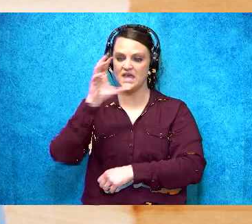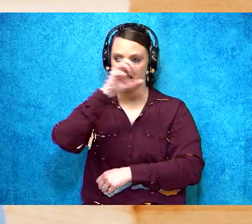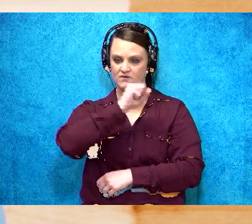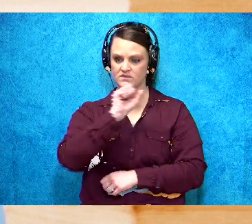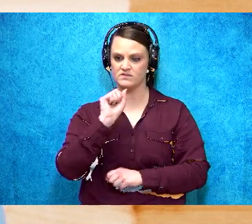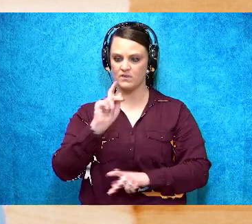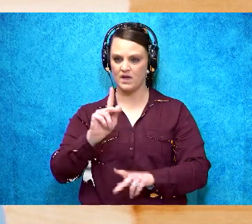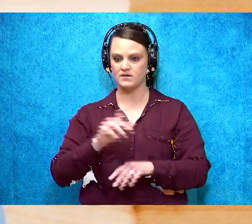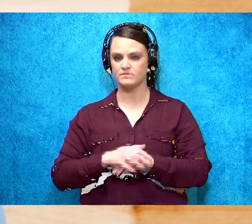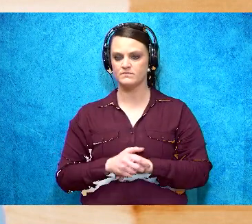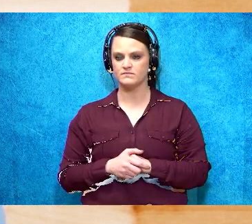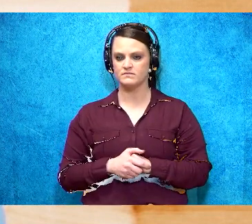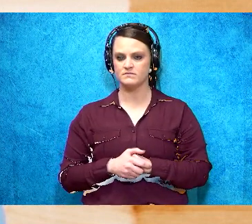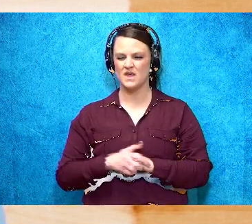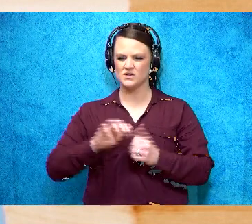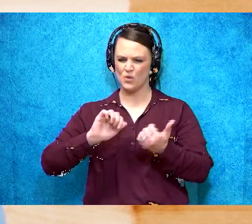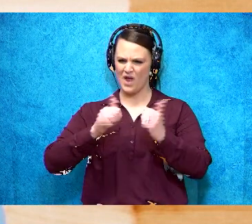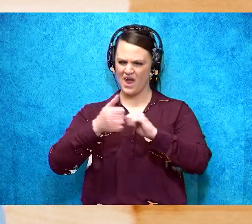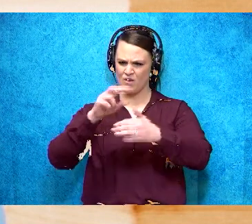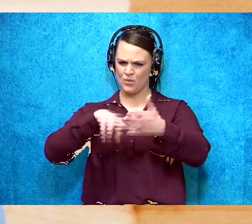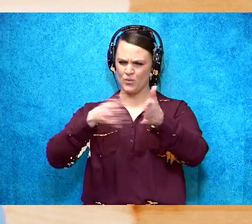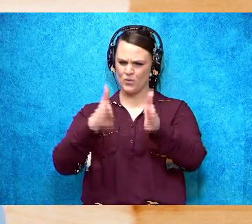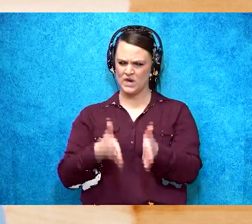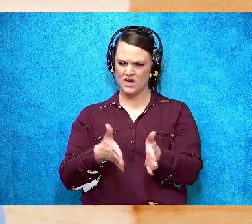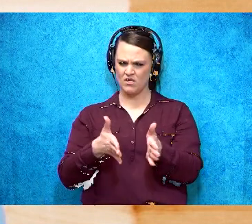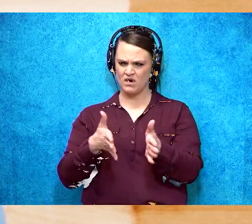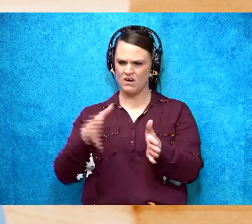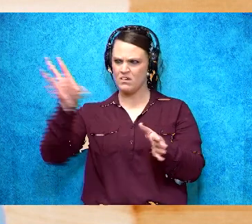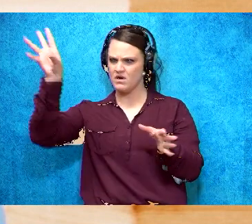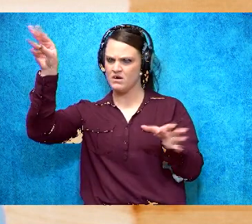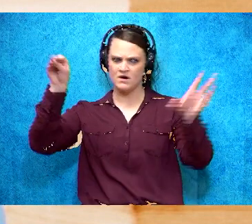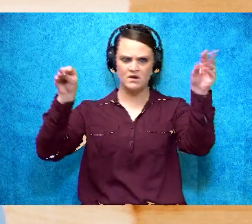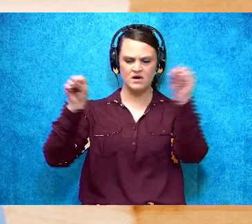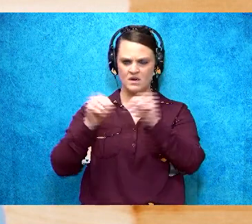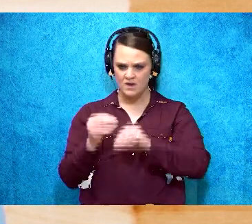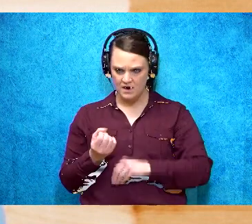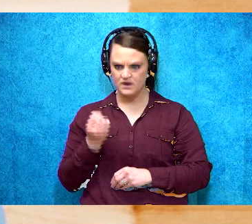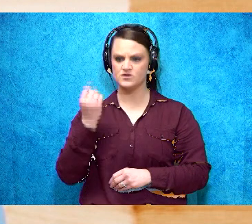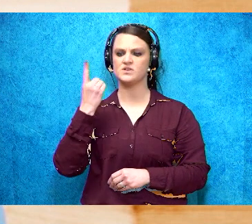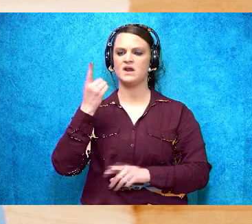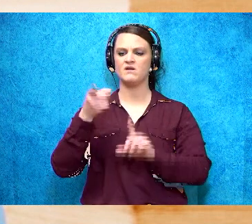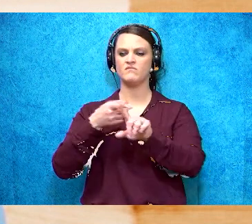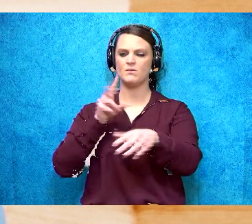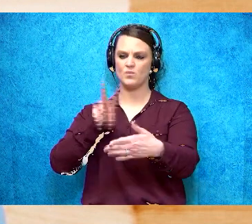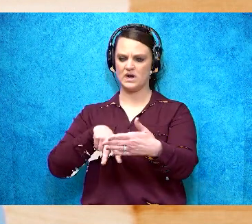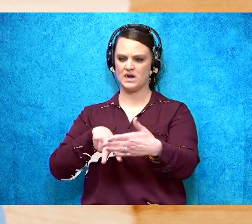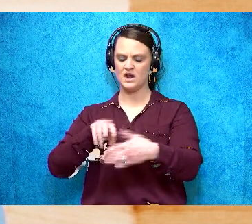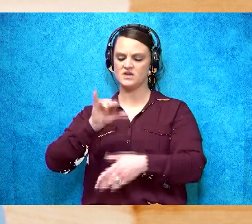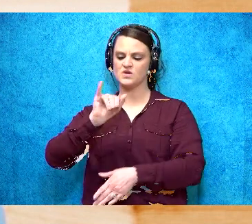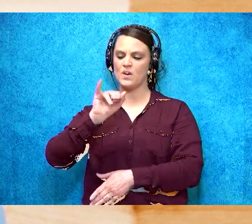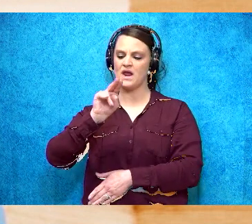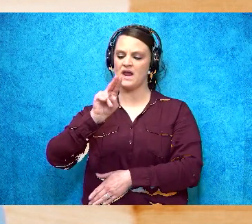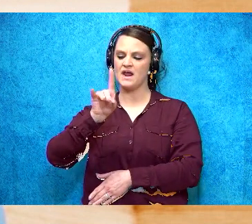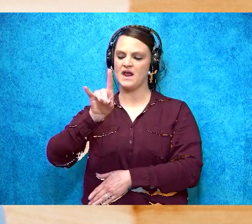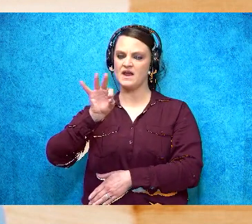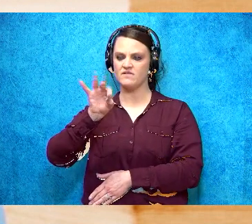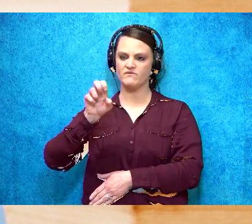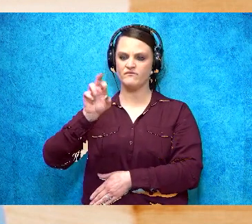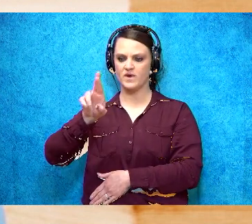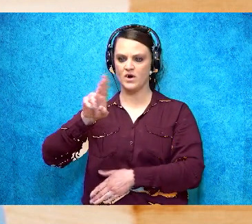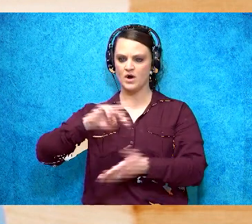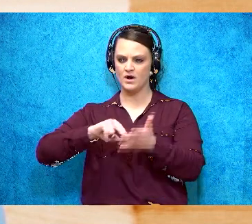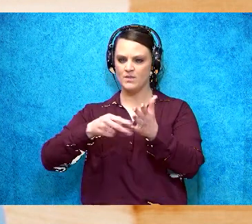question is, how do readers construct meaning from what they read? When we infer, we're reading between the